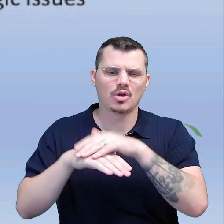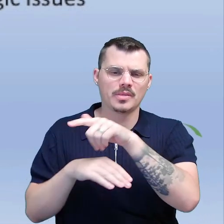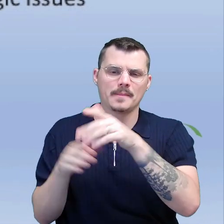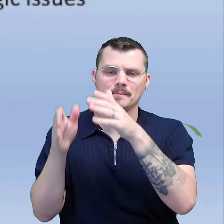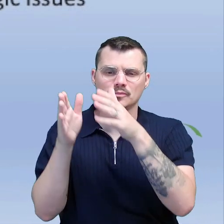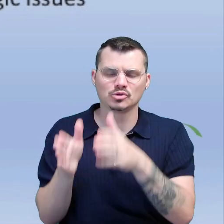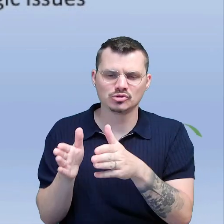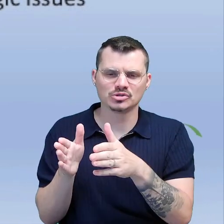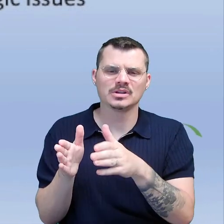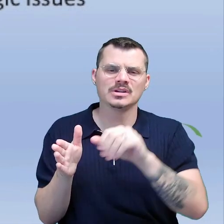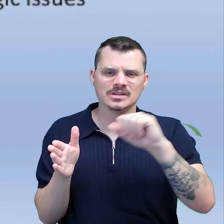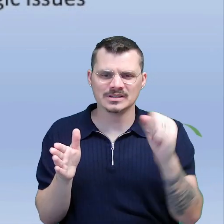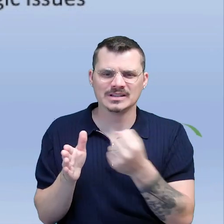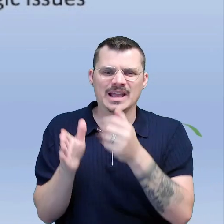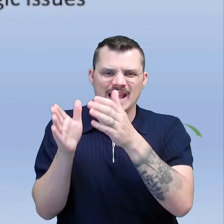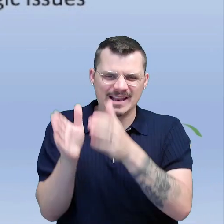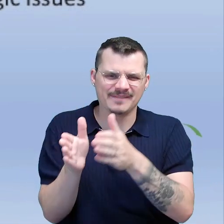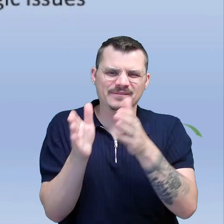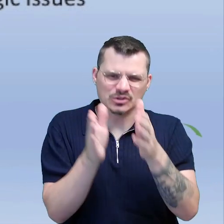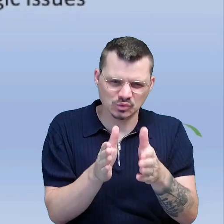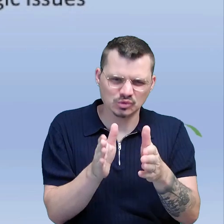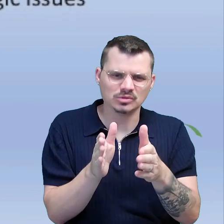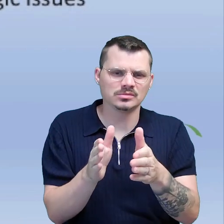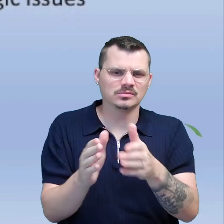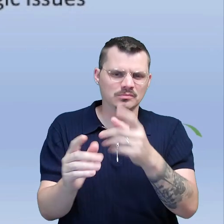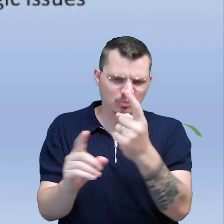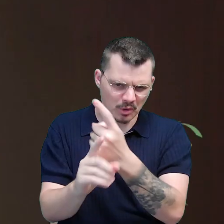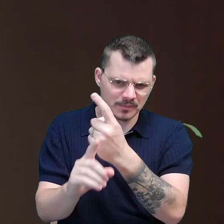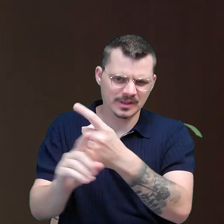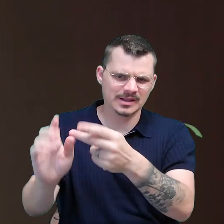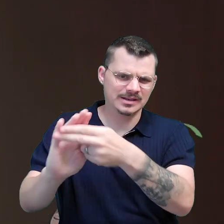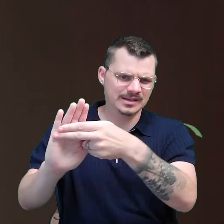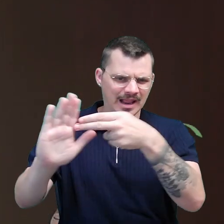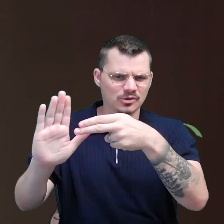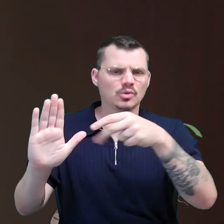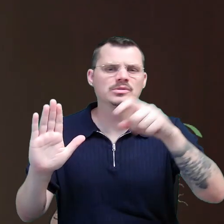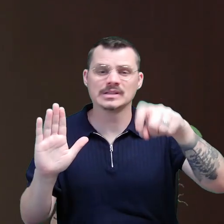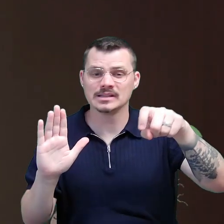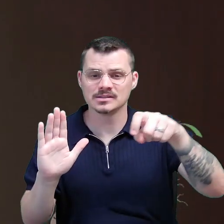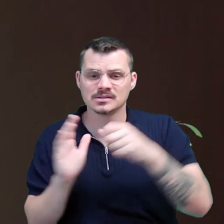person's individual properly diagnosed needs.